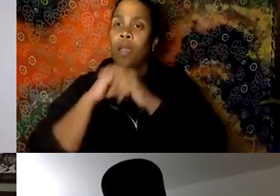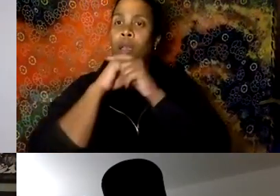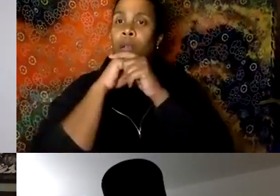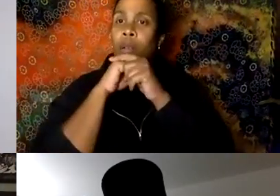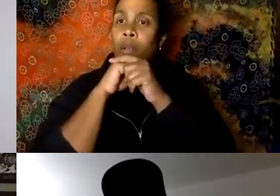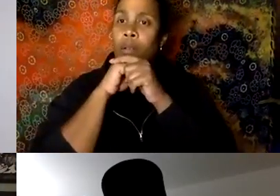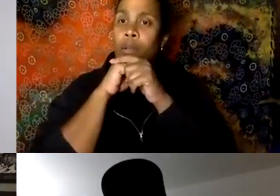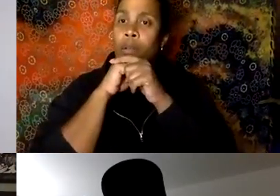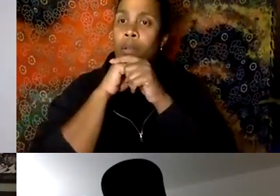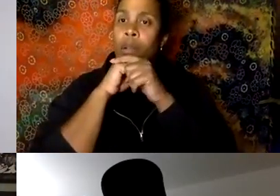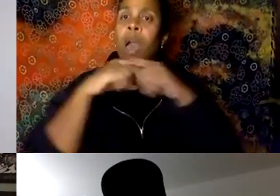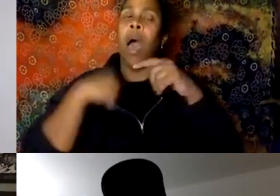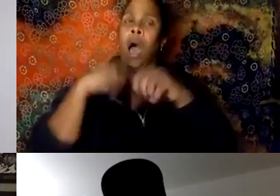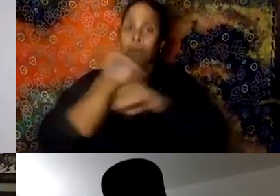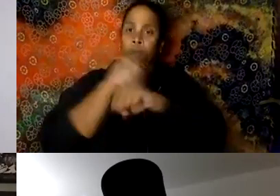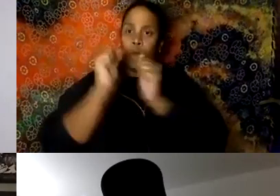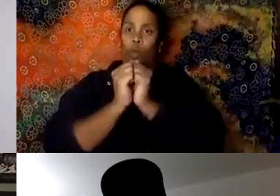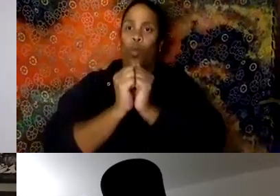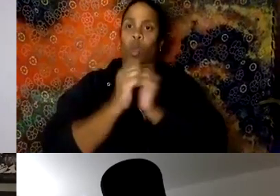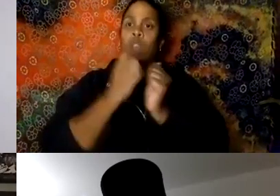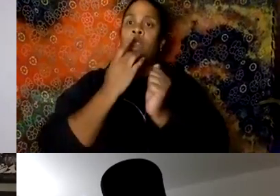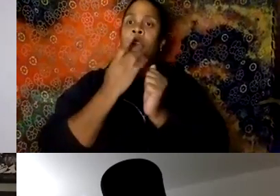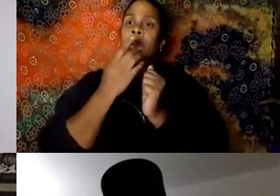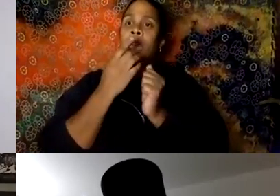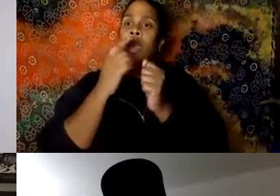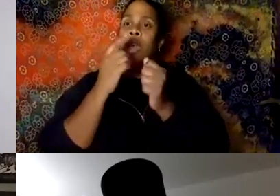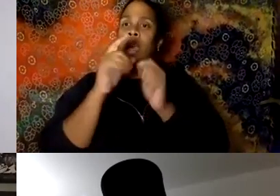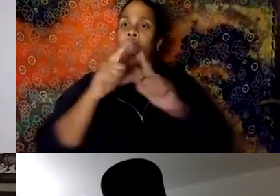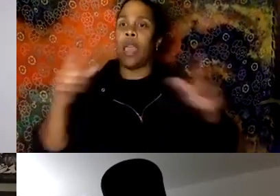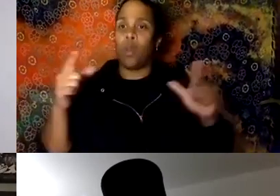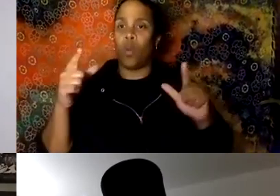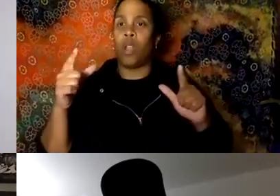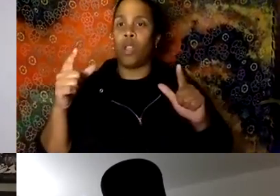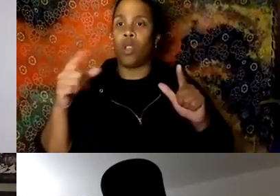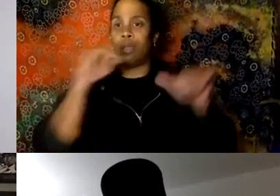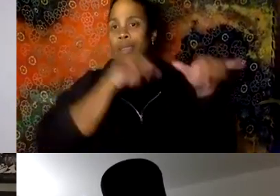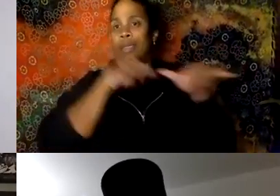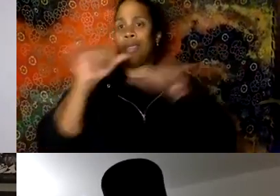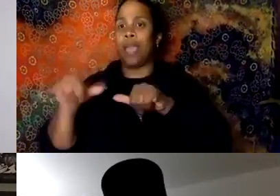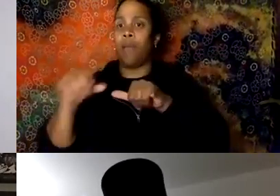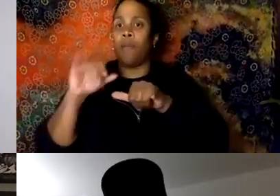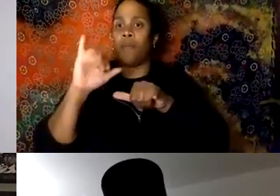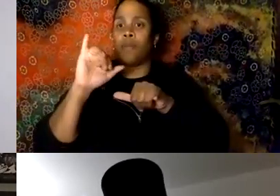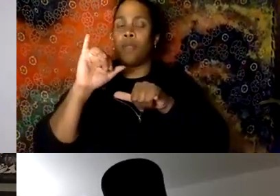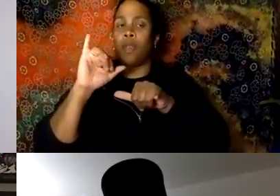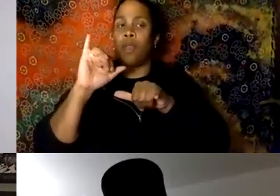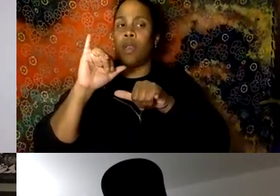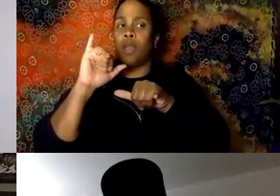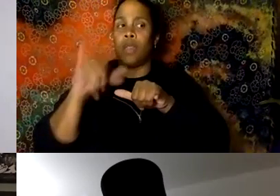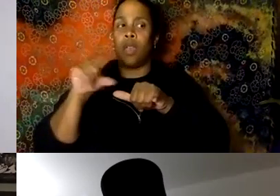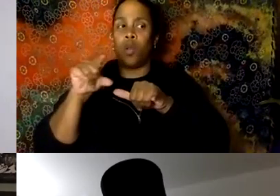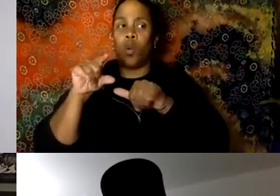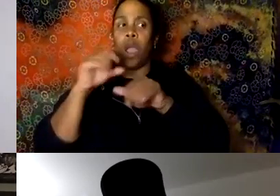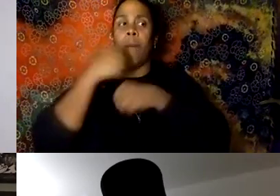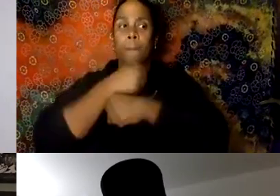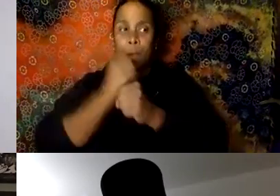but I work a lot with light language, right? So it's similar in that you are creating frequencies